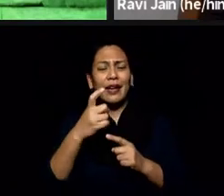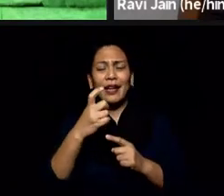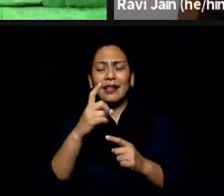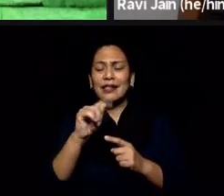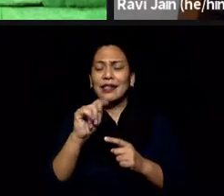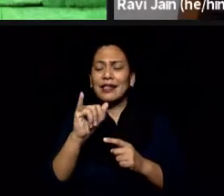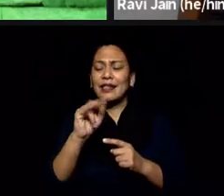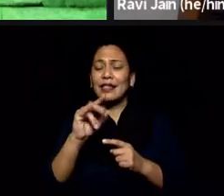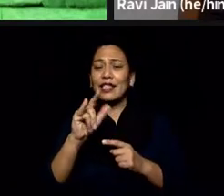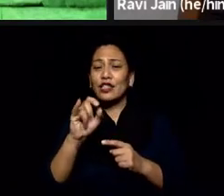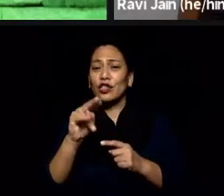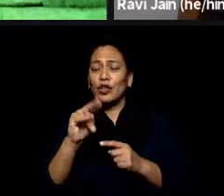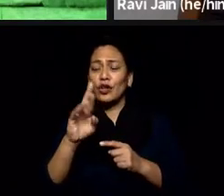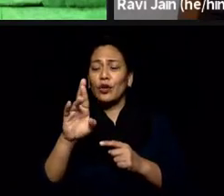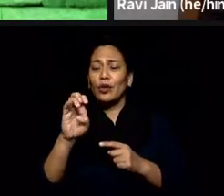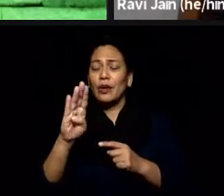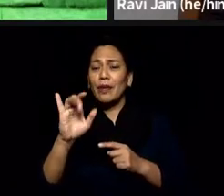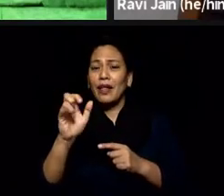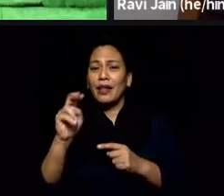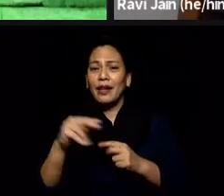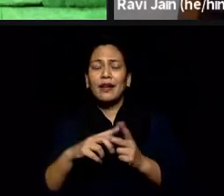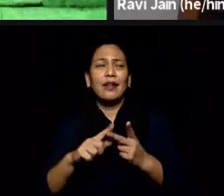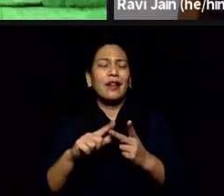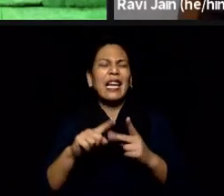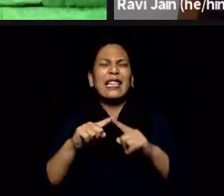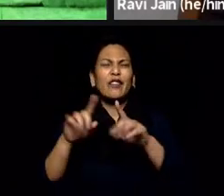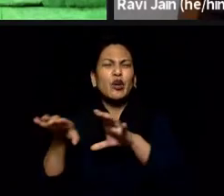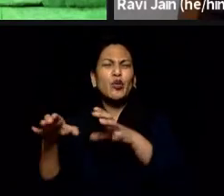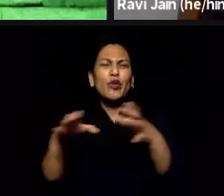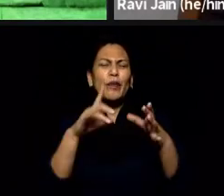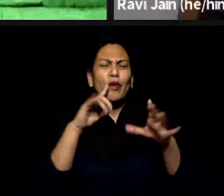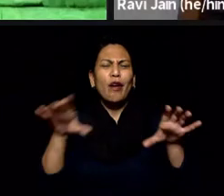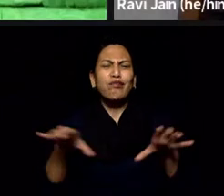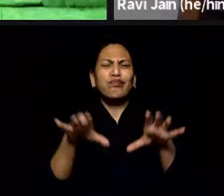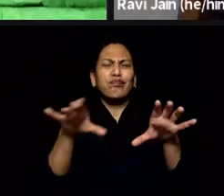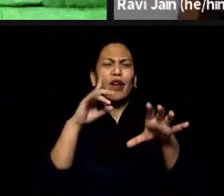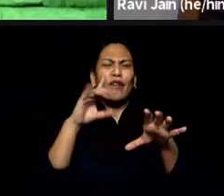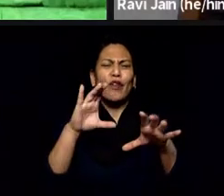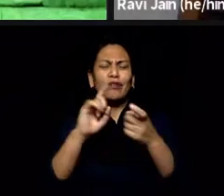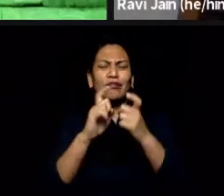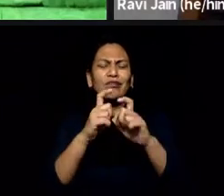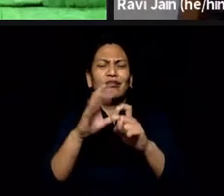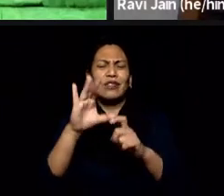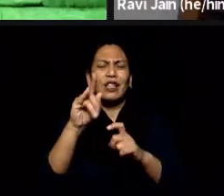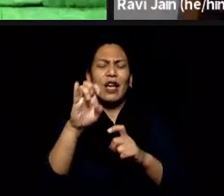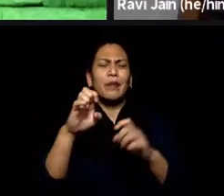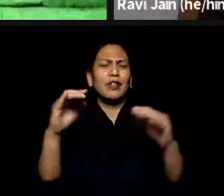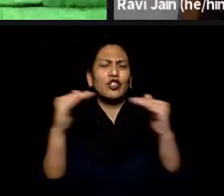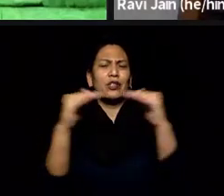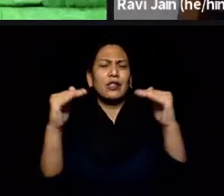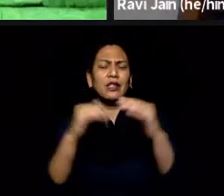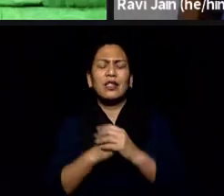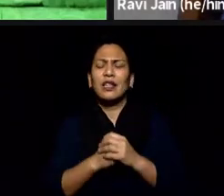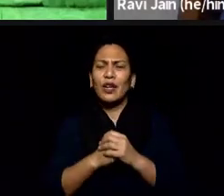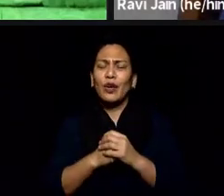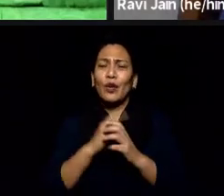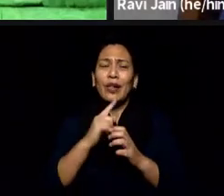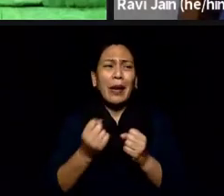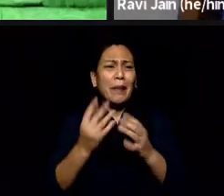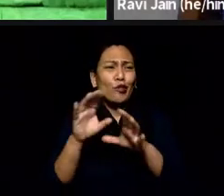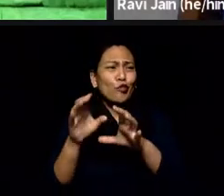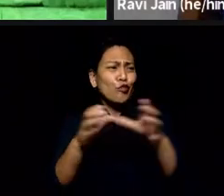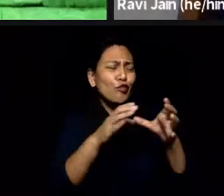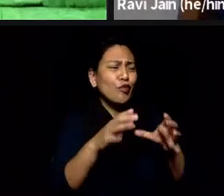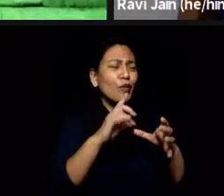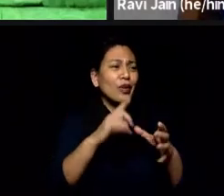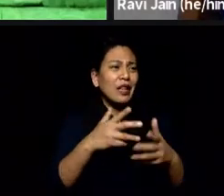about movements for climate justice that are missing that voice. That and on one hand,